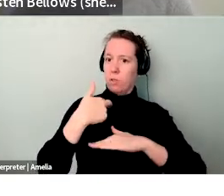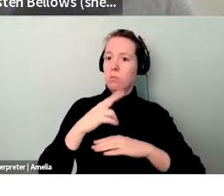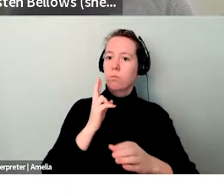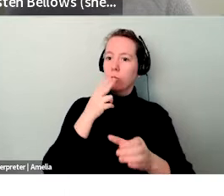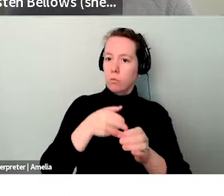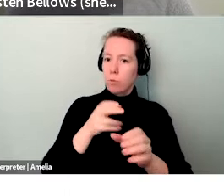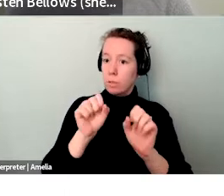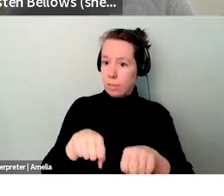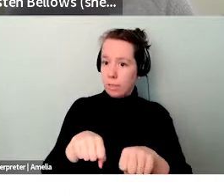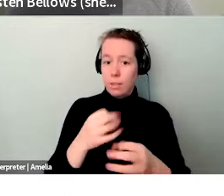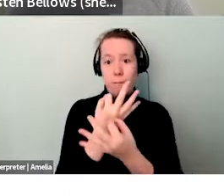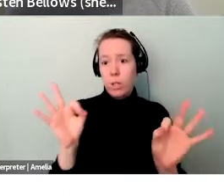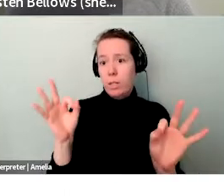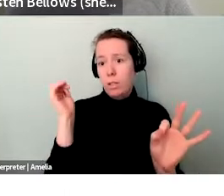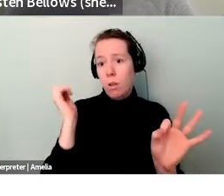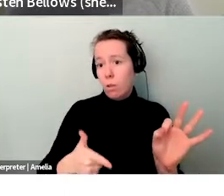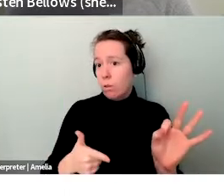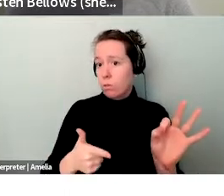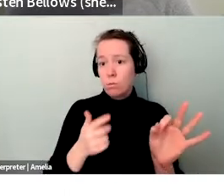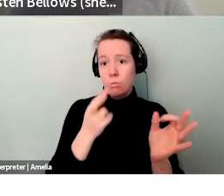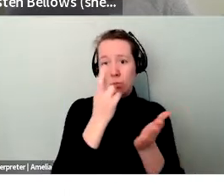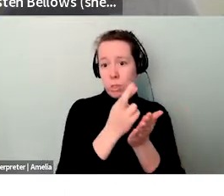and it's all free.